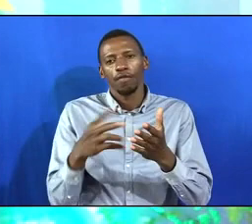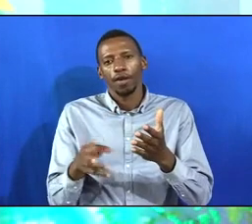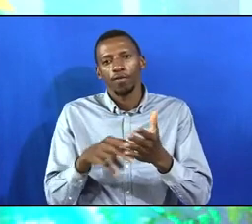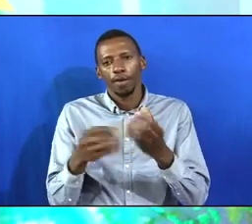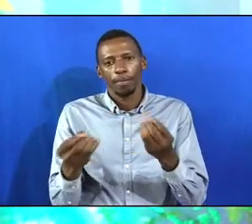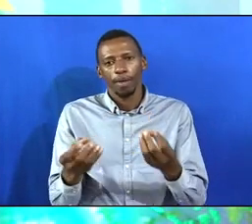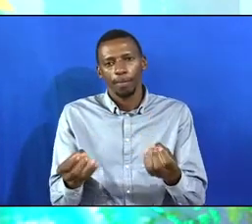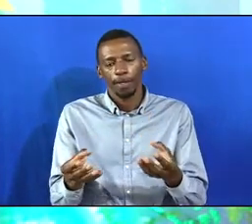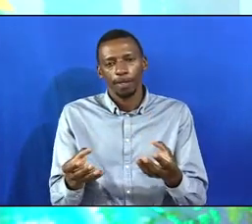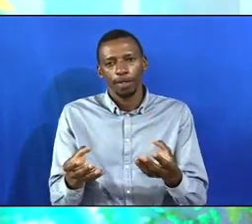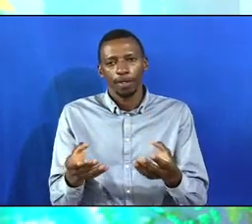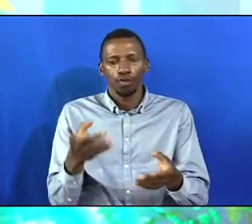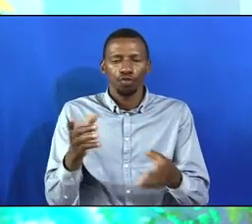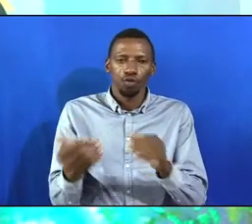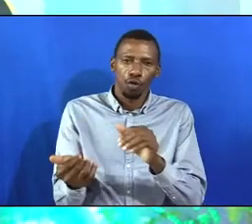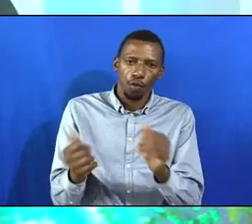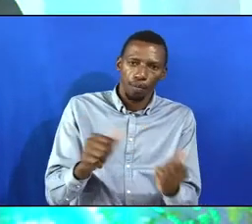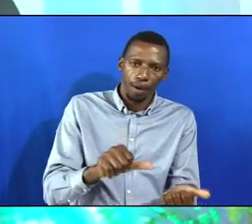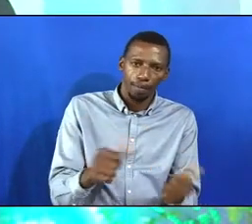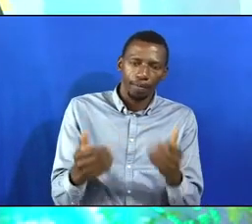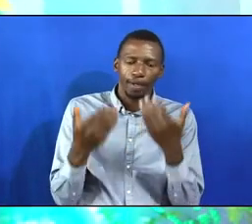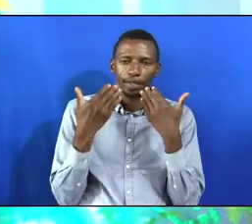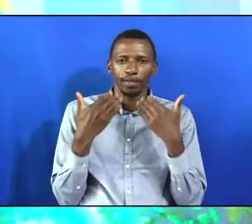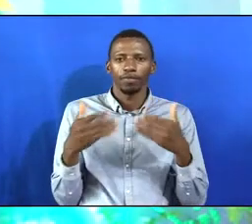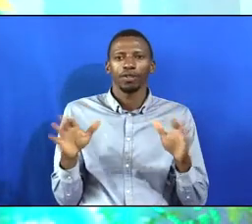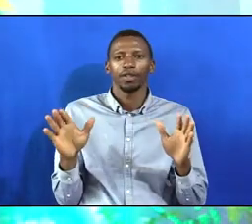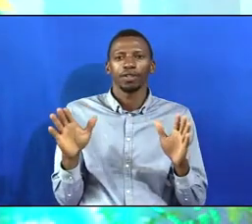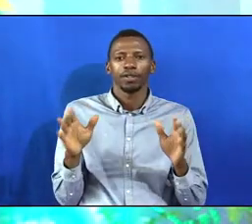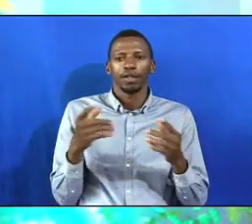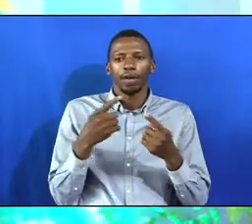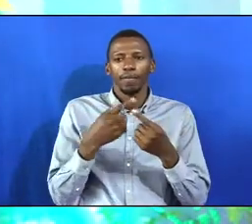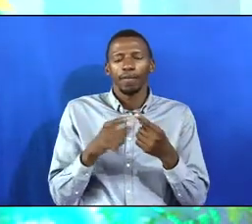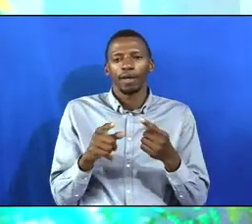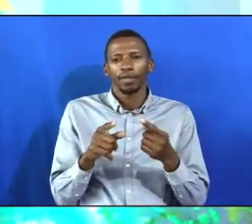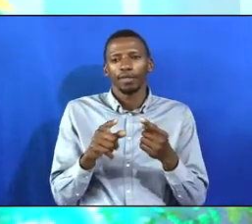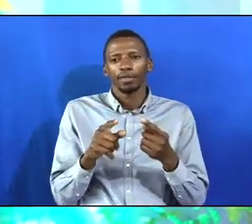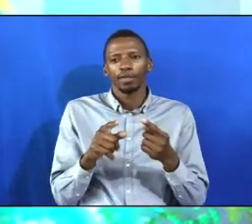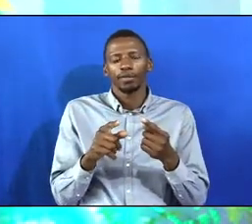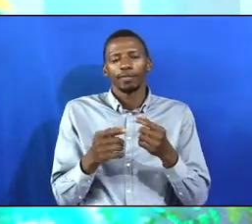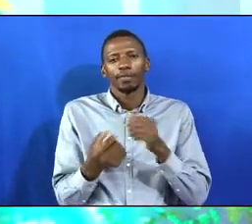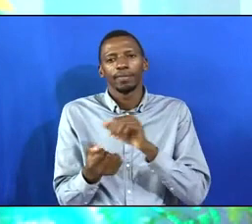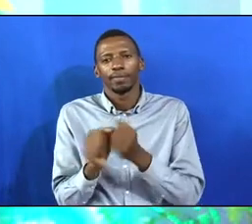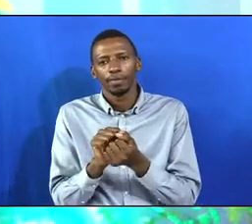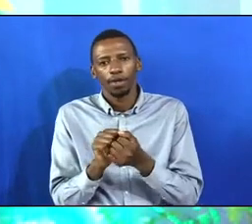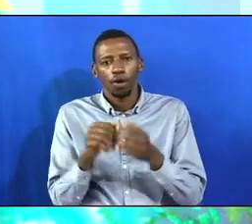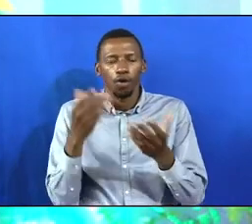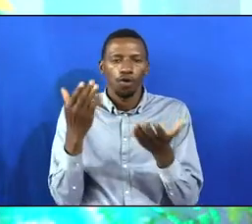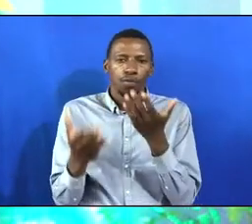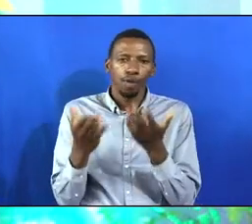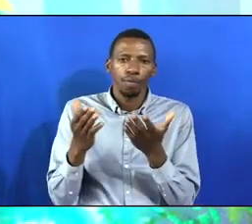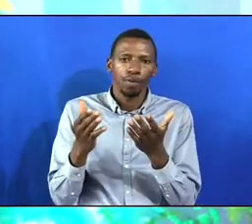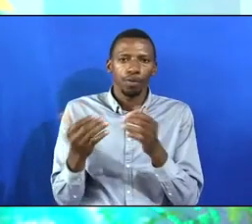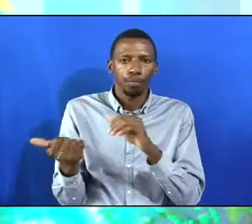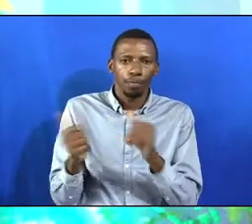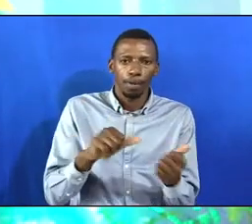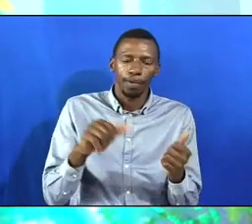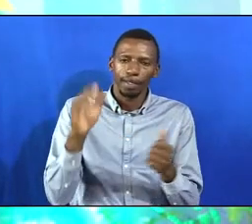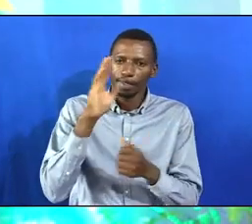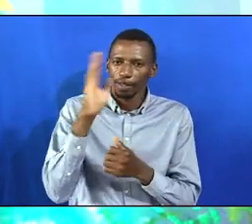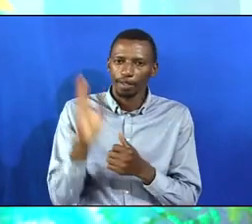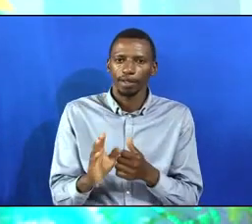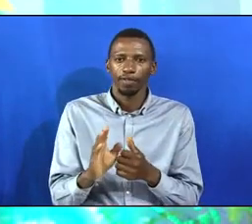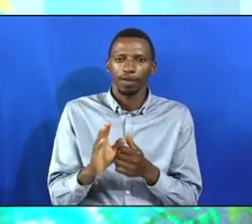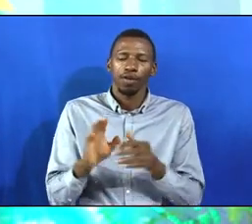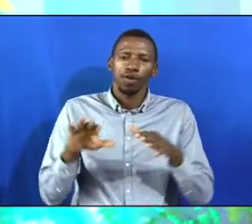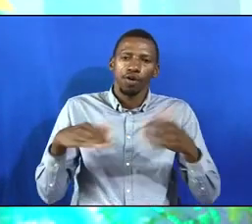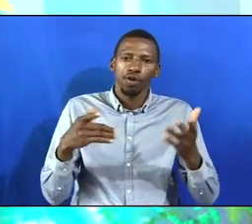you are backslidden. Or you have never been baptized at all. Or you have not been keeping the commandments of the Lord, including